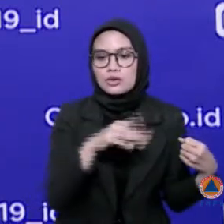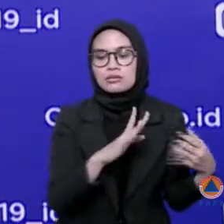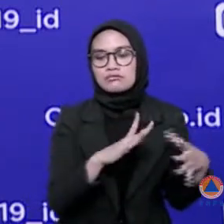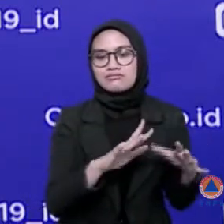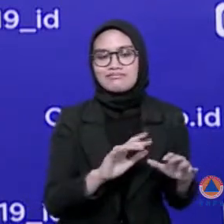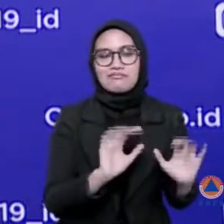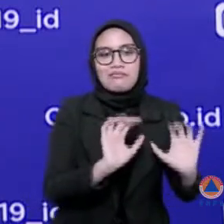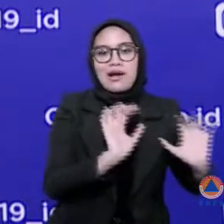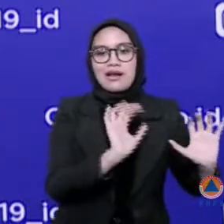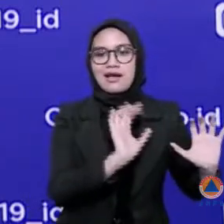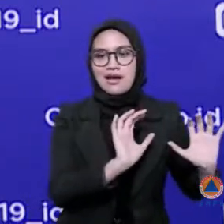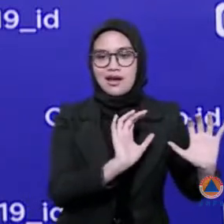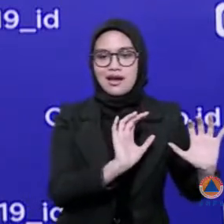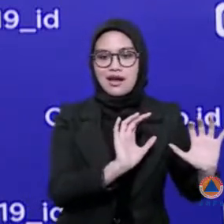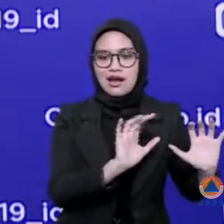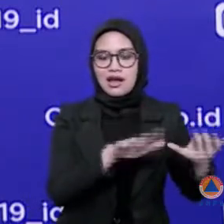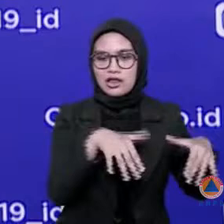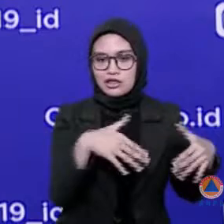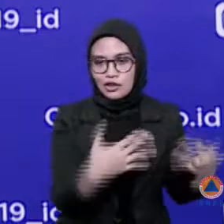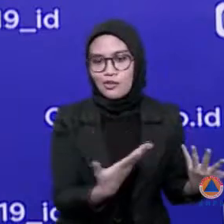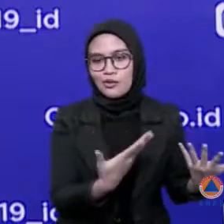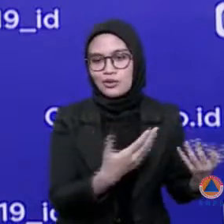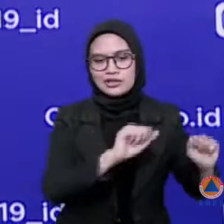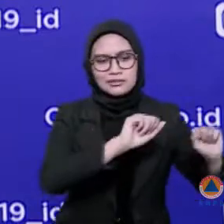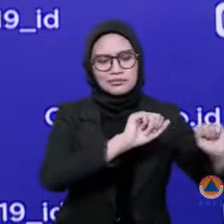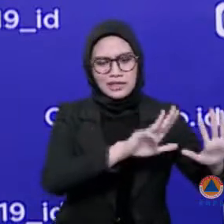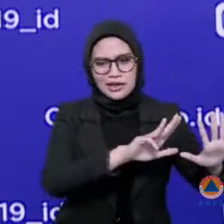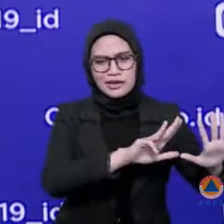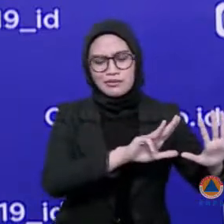2,378 cases, or have reached